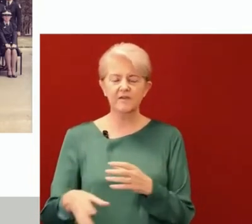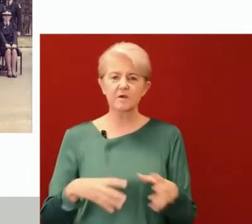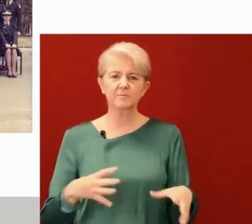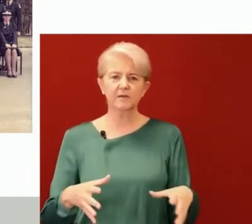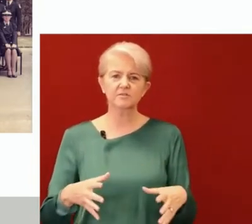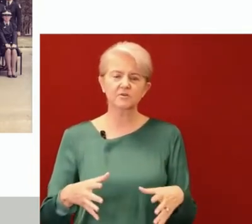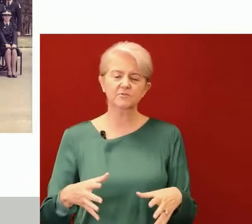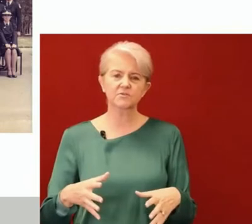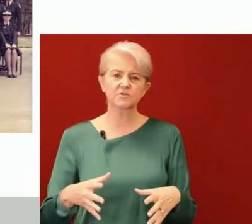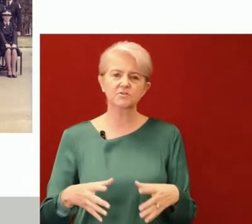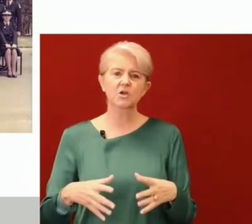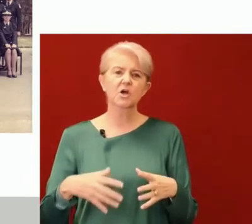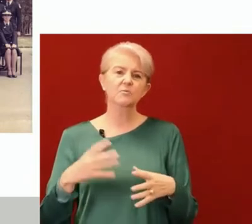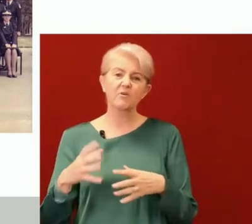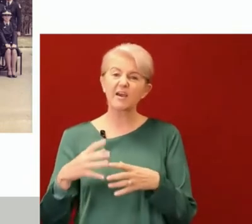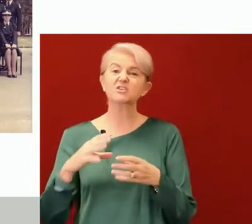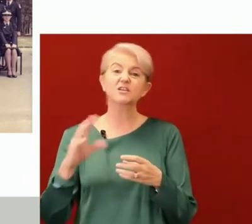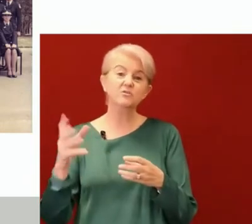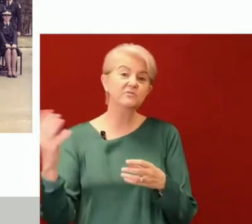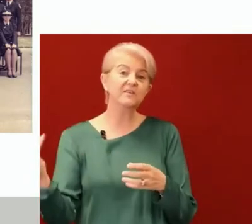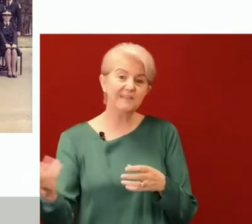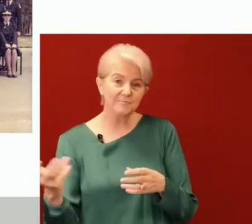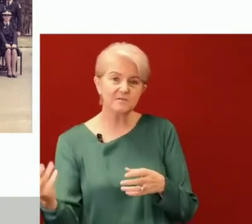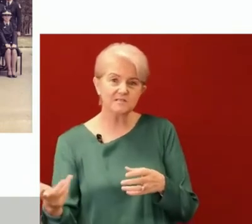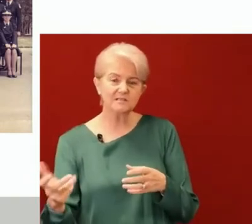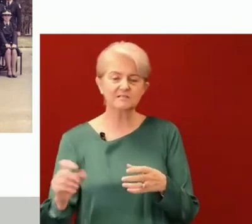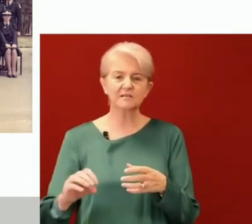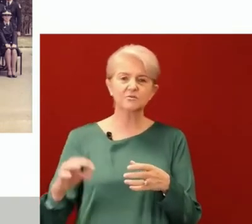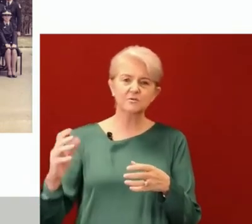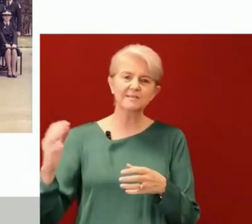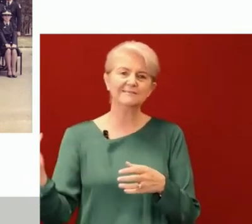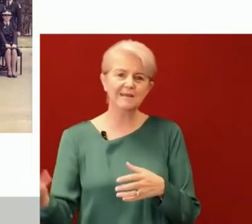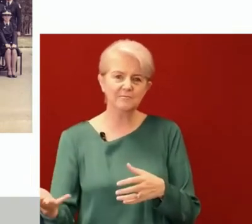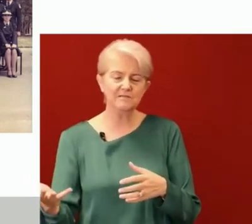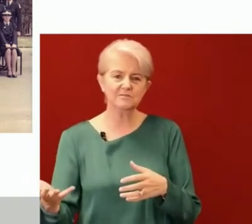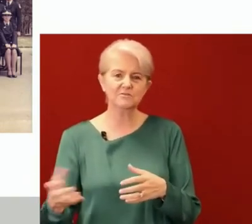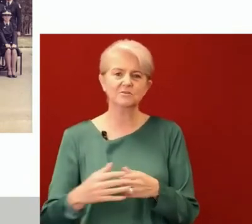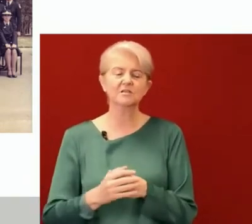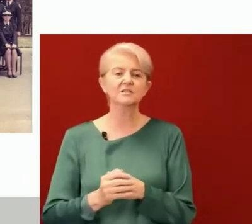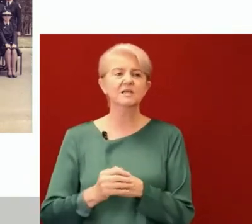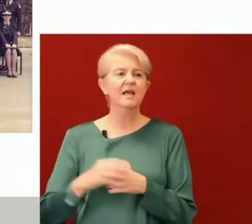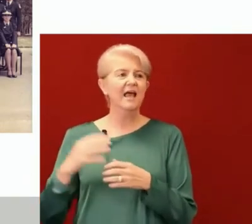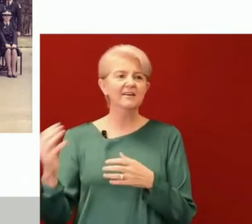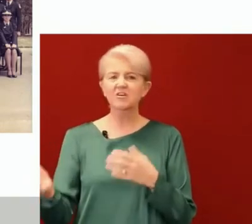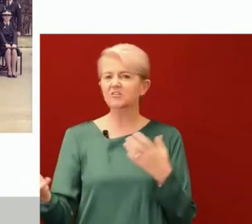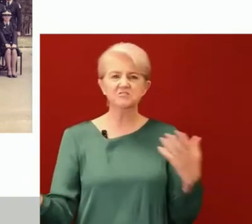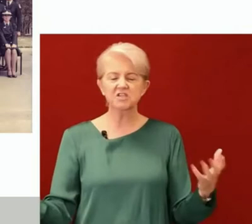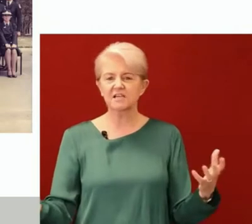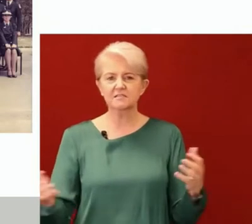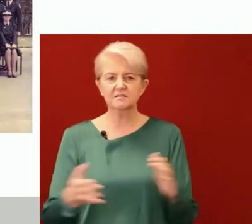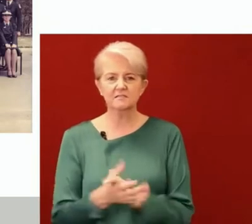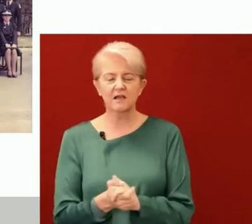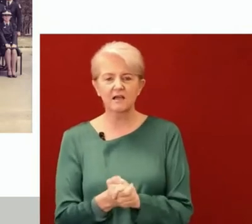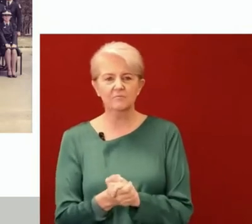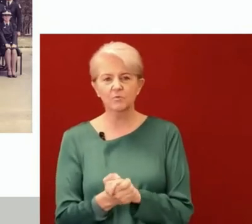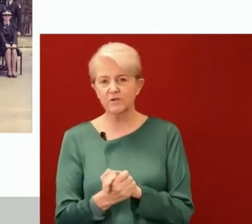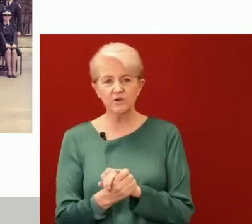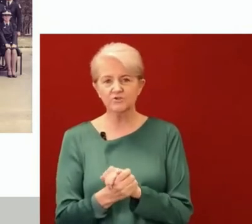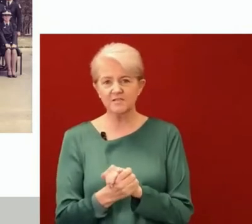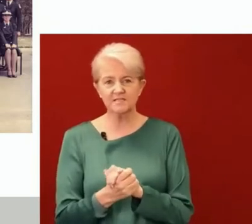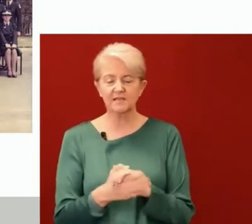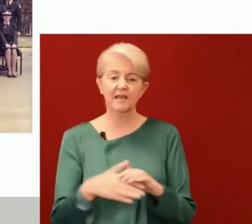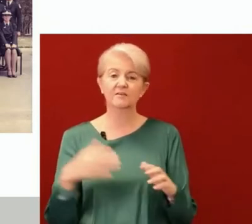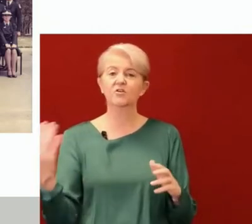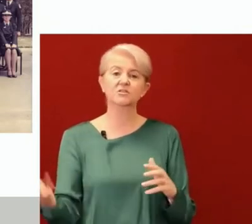that female police officers were actually good for their business and good in their business units, and not just